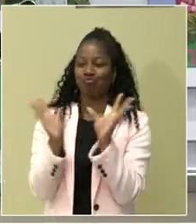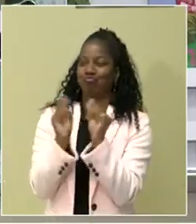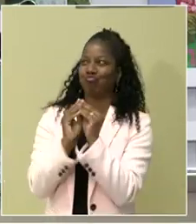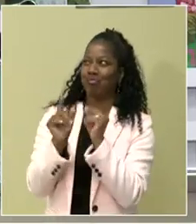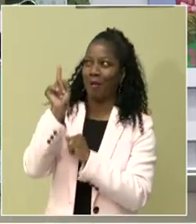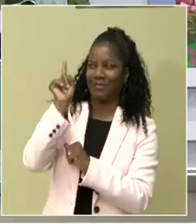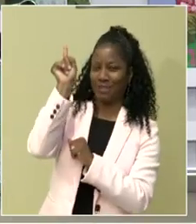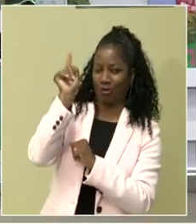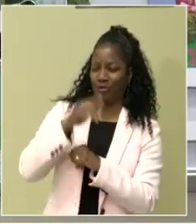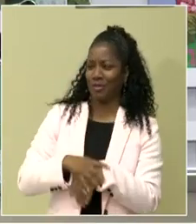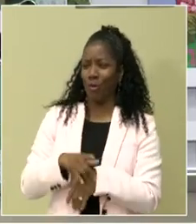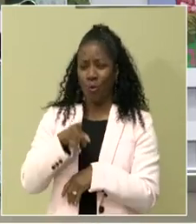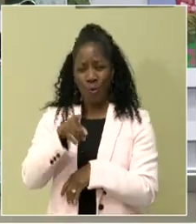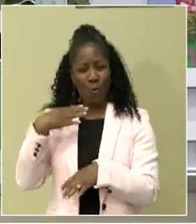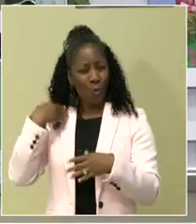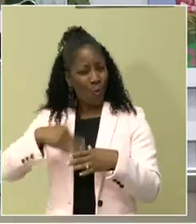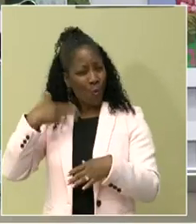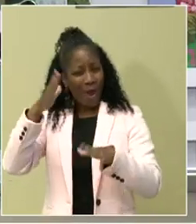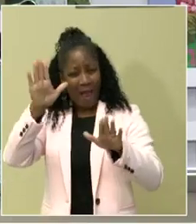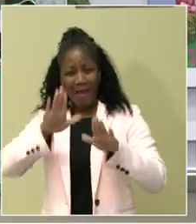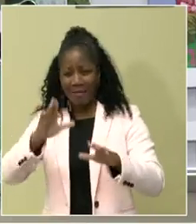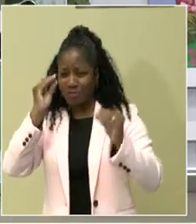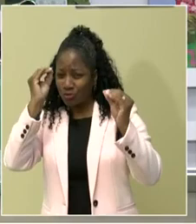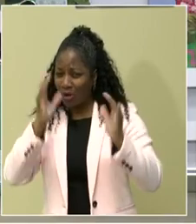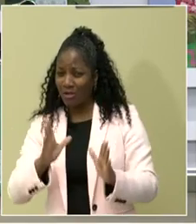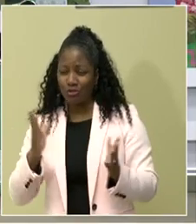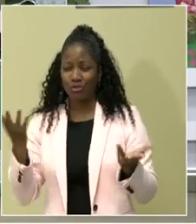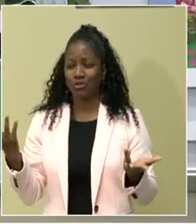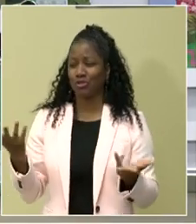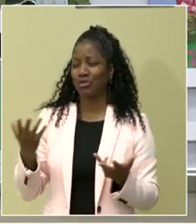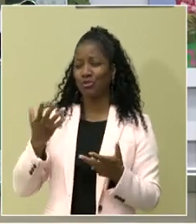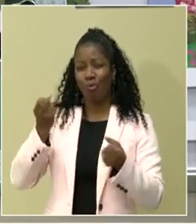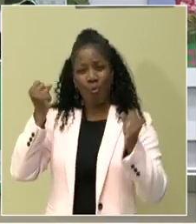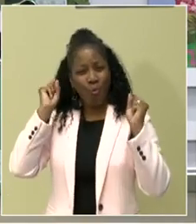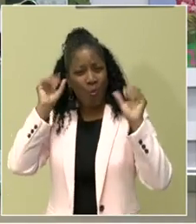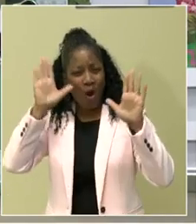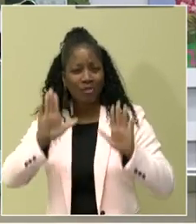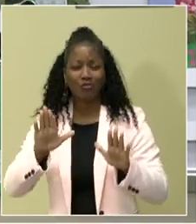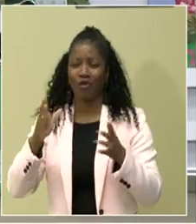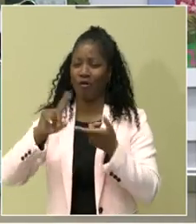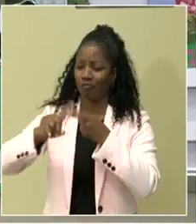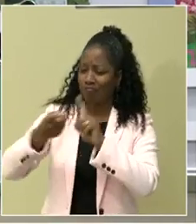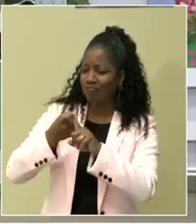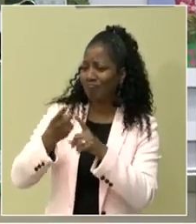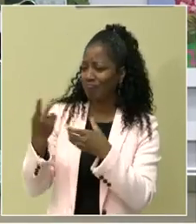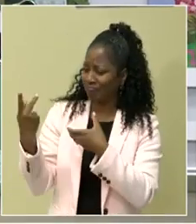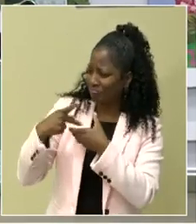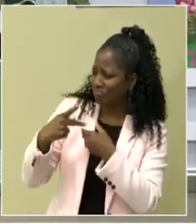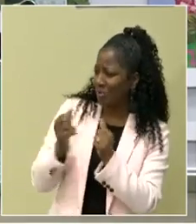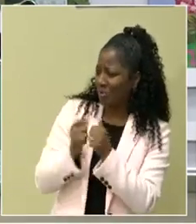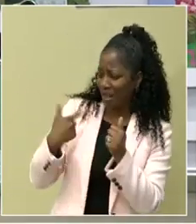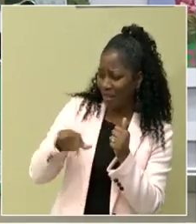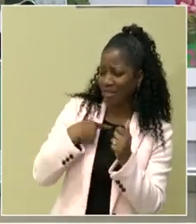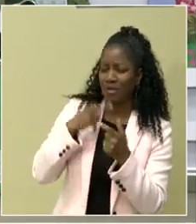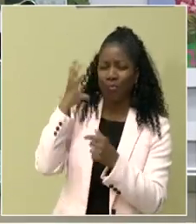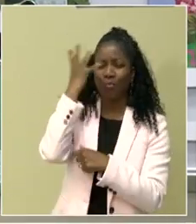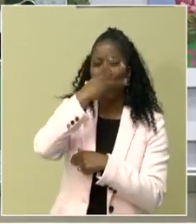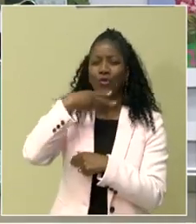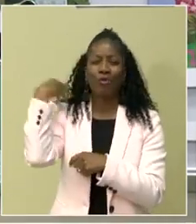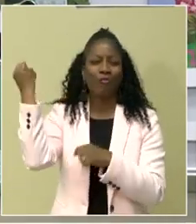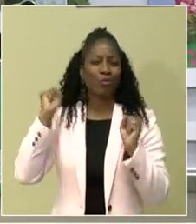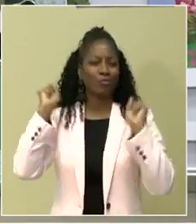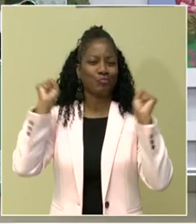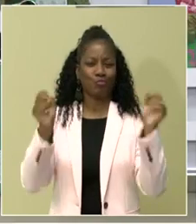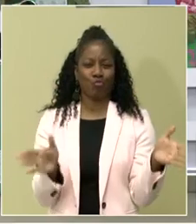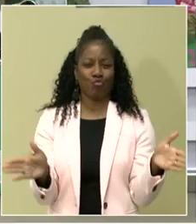have an excellent instructor, wonderful friends who are participating in a beautiful, beautiful workout room.